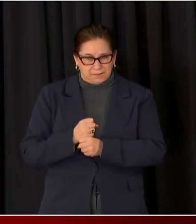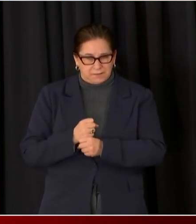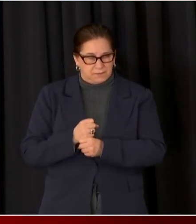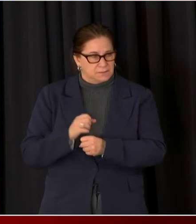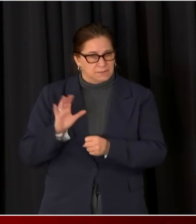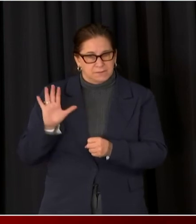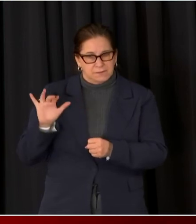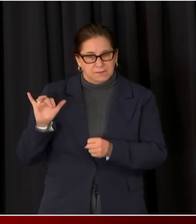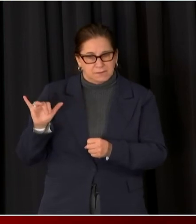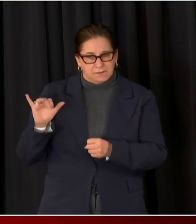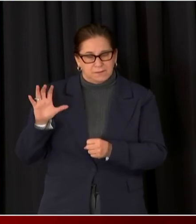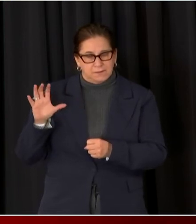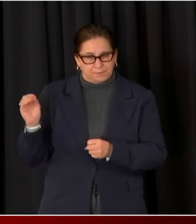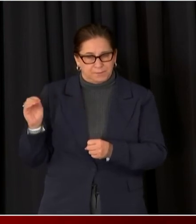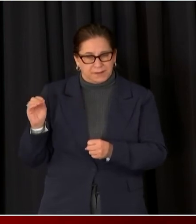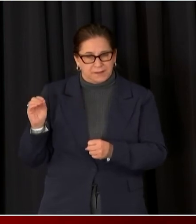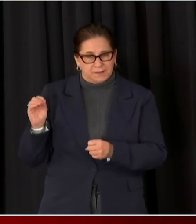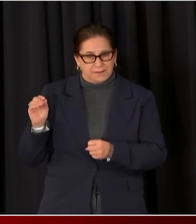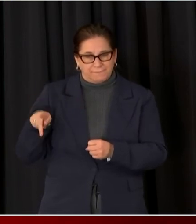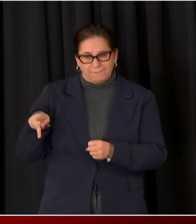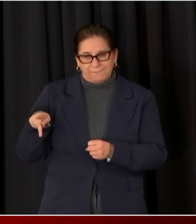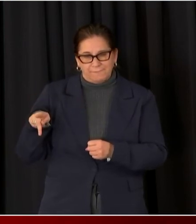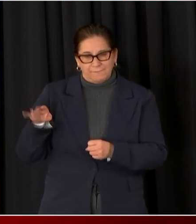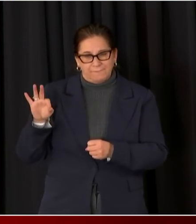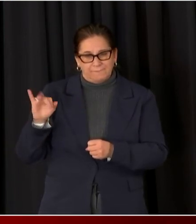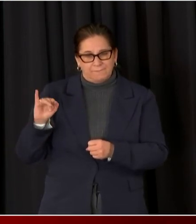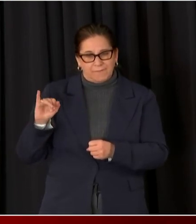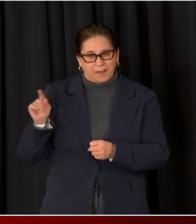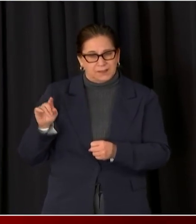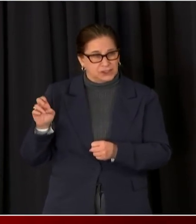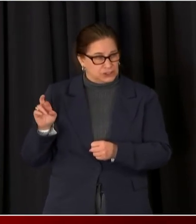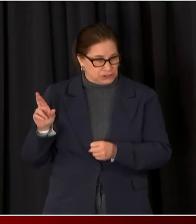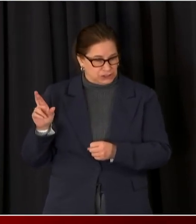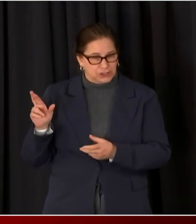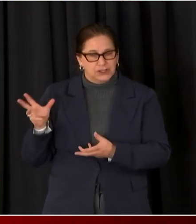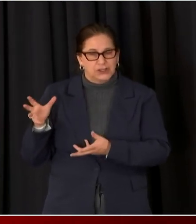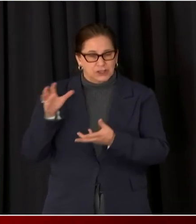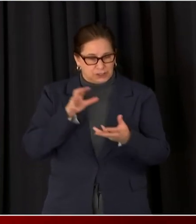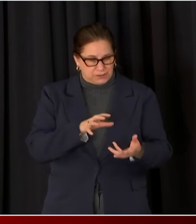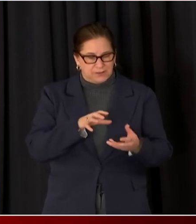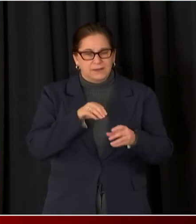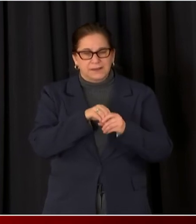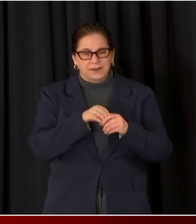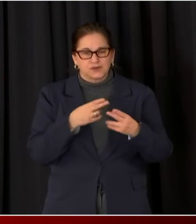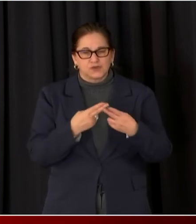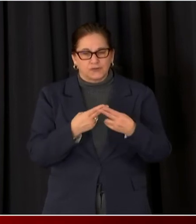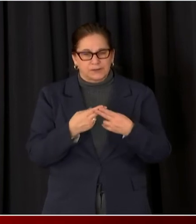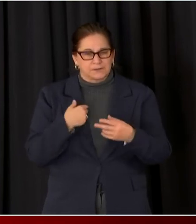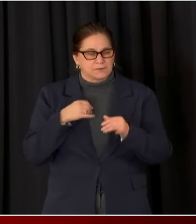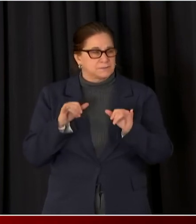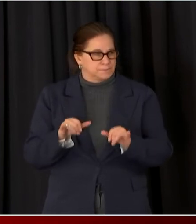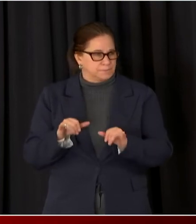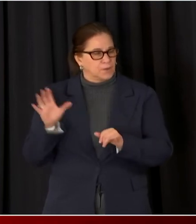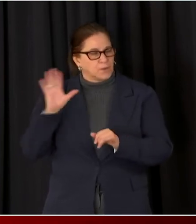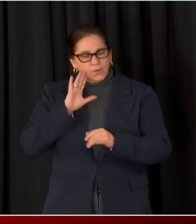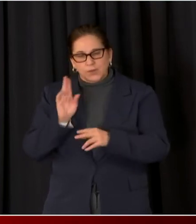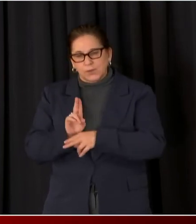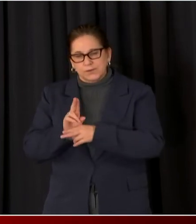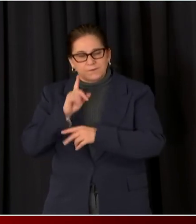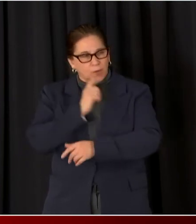requirements with Pfizer, we're going to keep that vaccine in our our hospital infrastructure that has